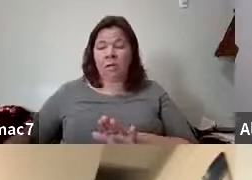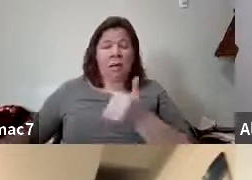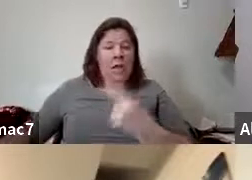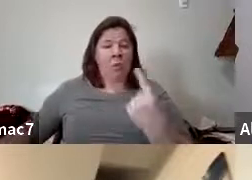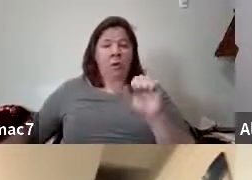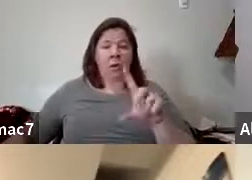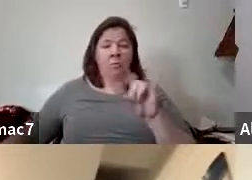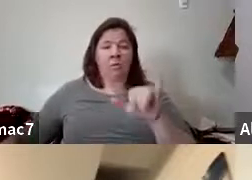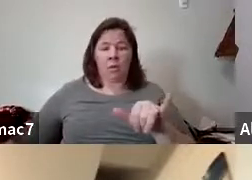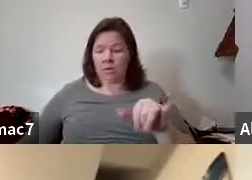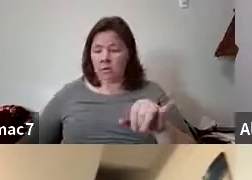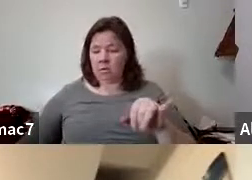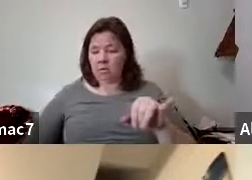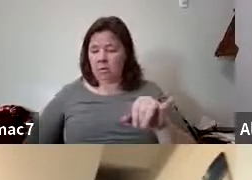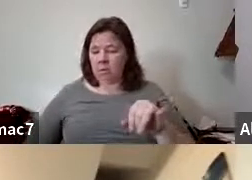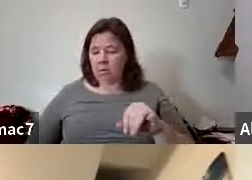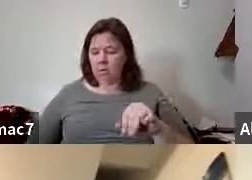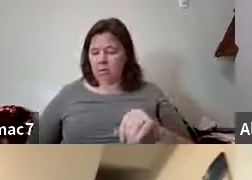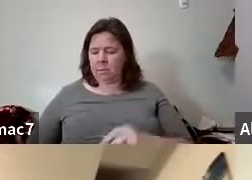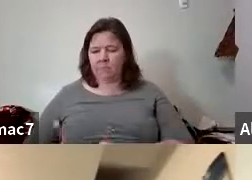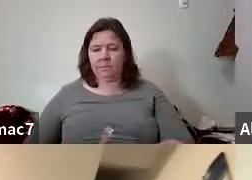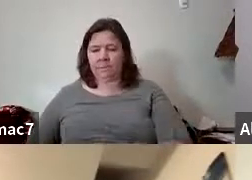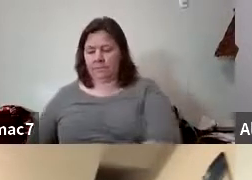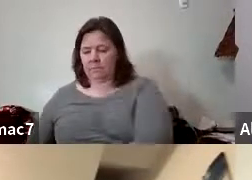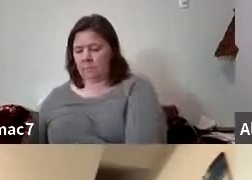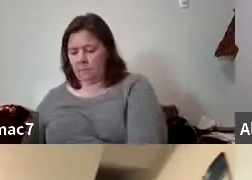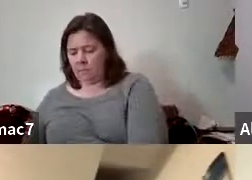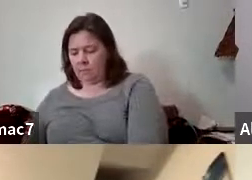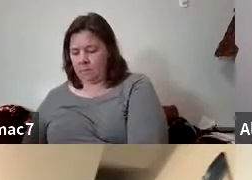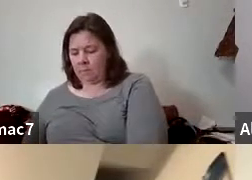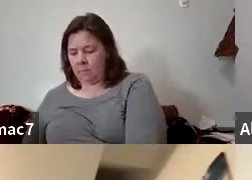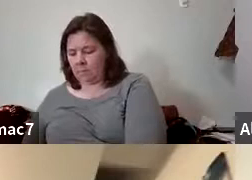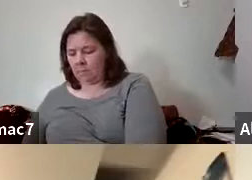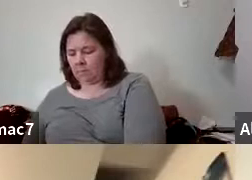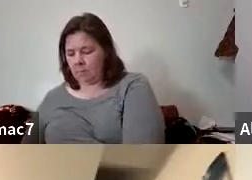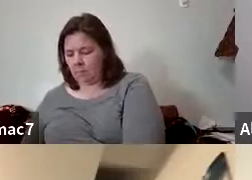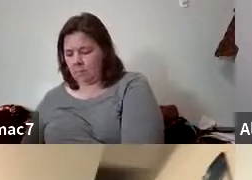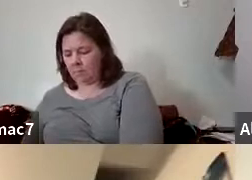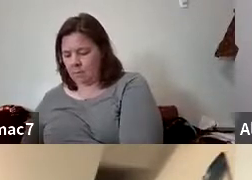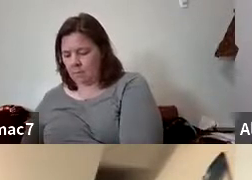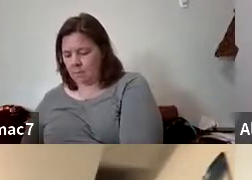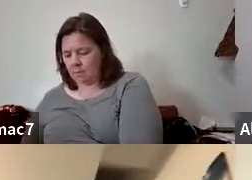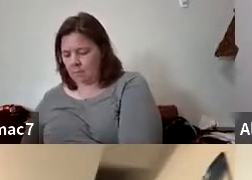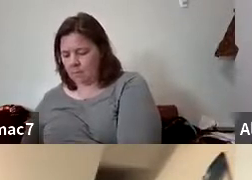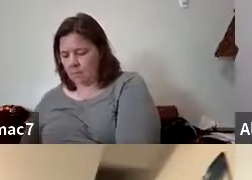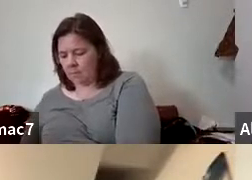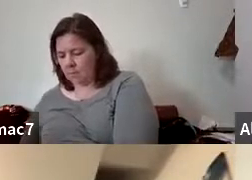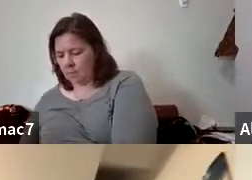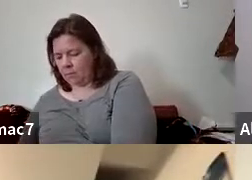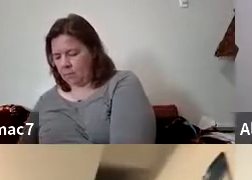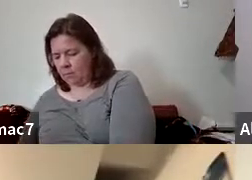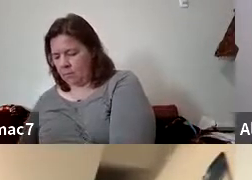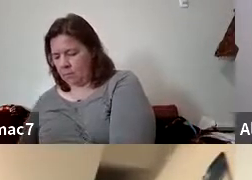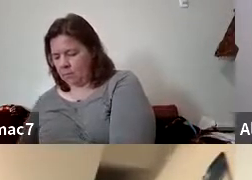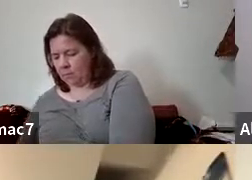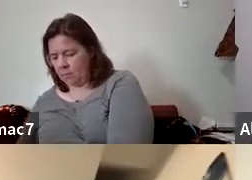that money. So that is not an excuse, people. People will find the money for what they find value with, right?